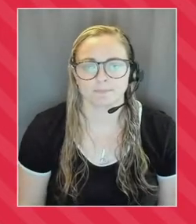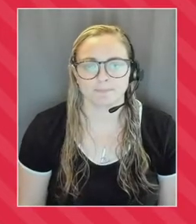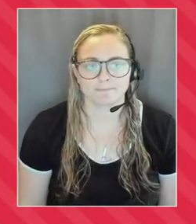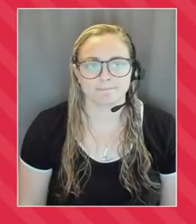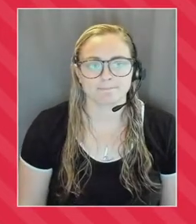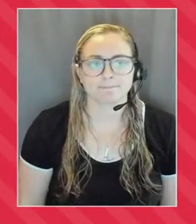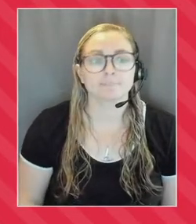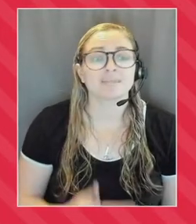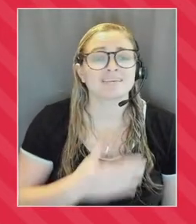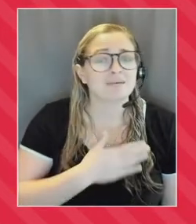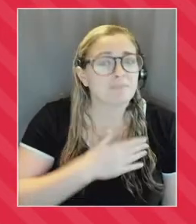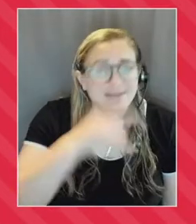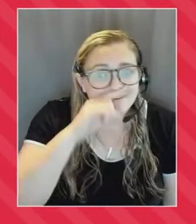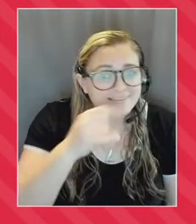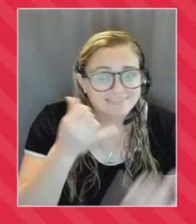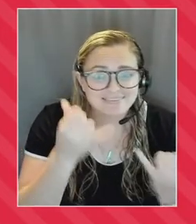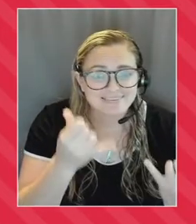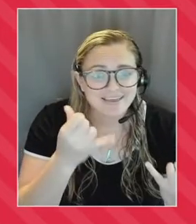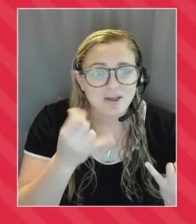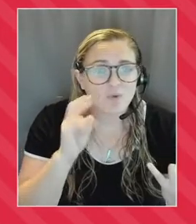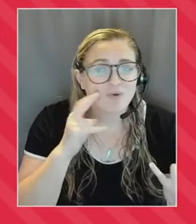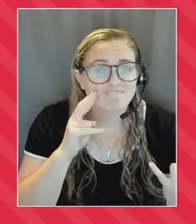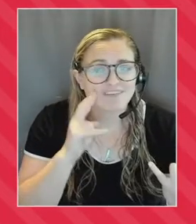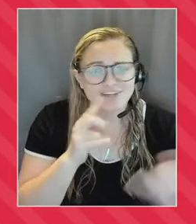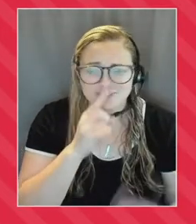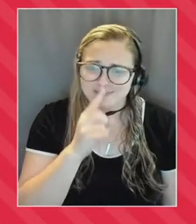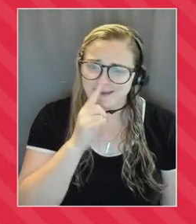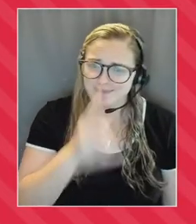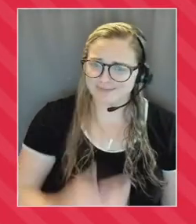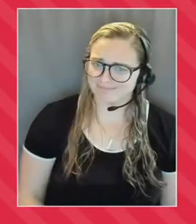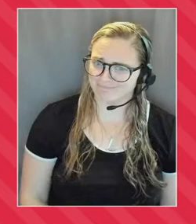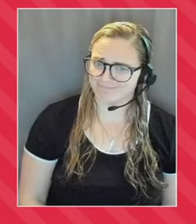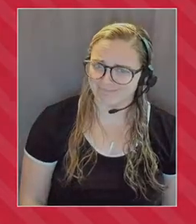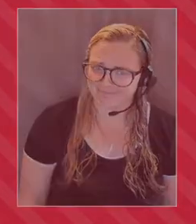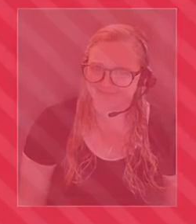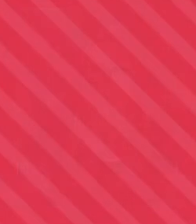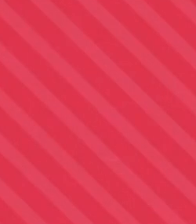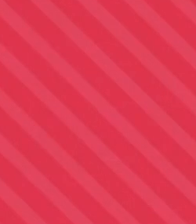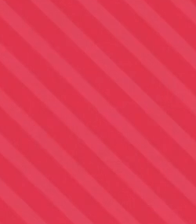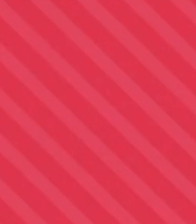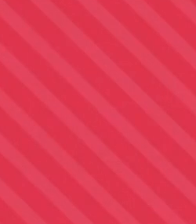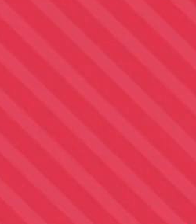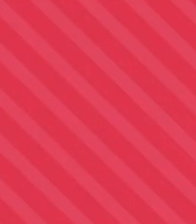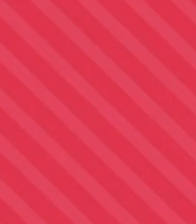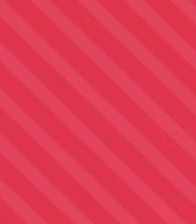My kids are now veggie snobs. They're veggie snobs.